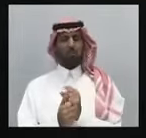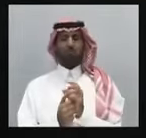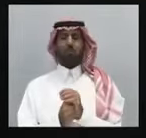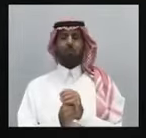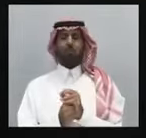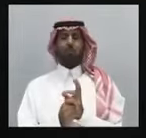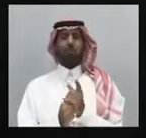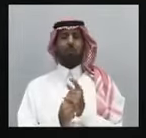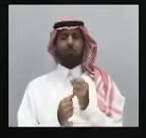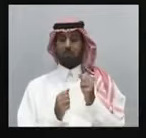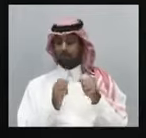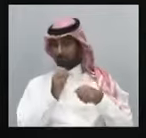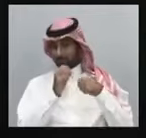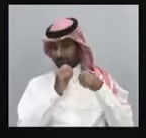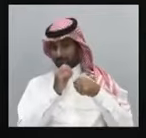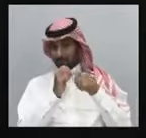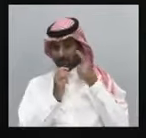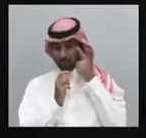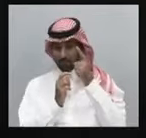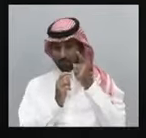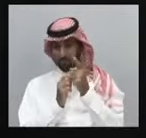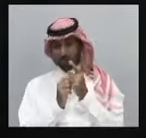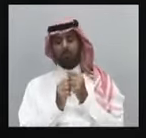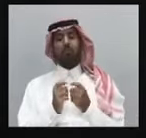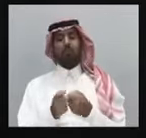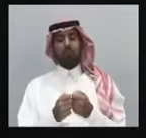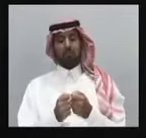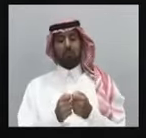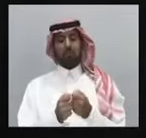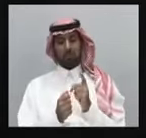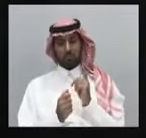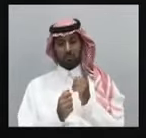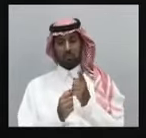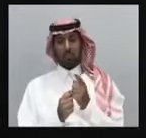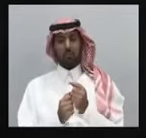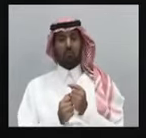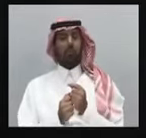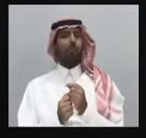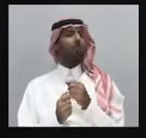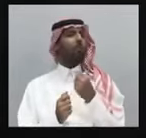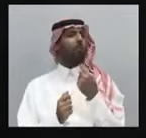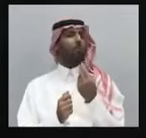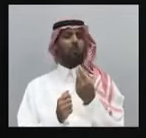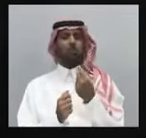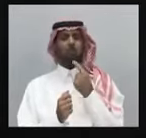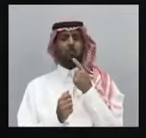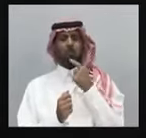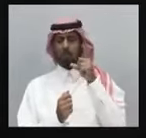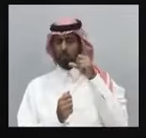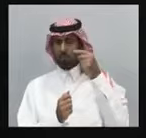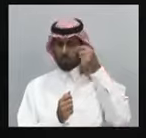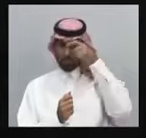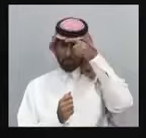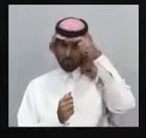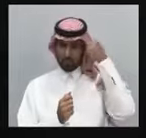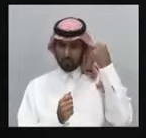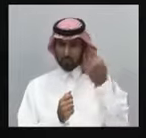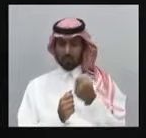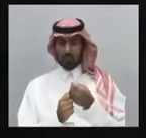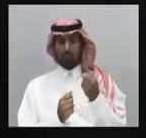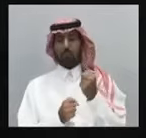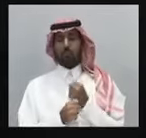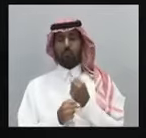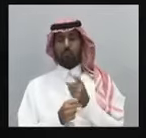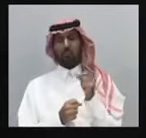the media intern. It is paid, they will pay for you just for a summer job. Number